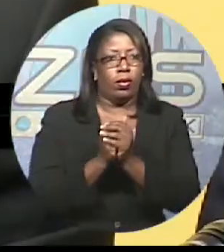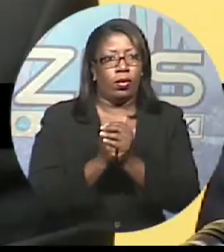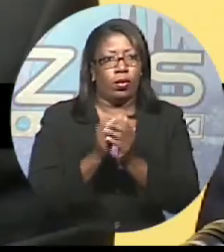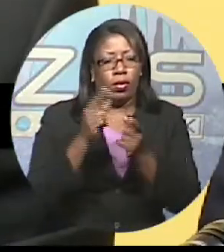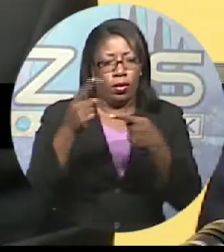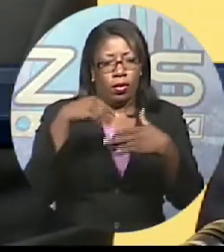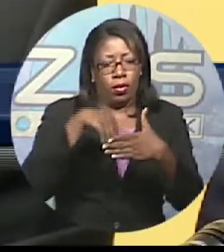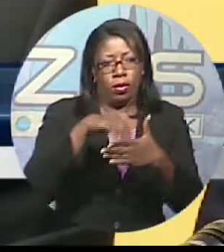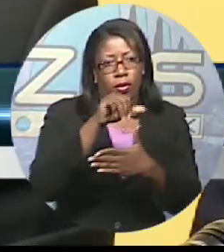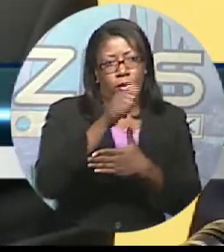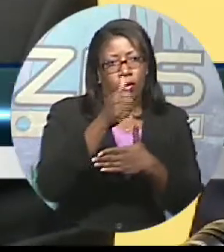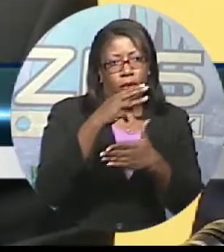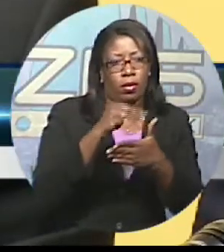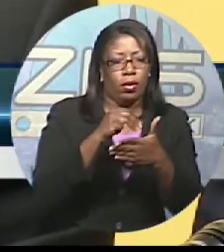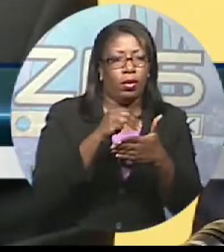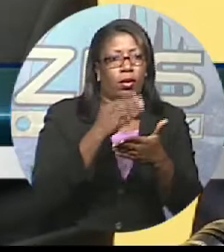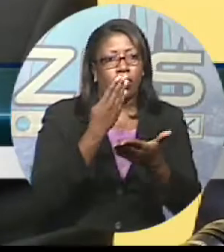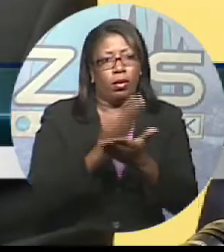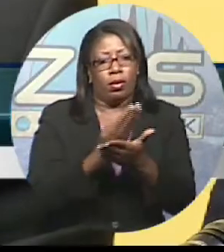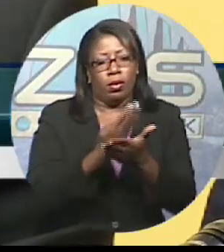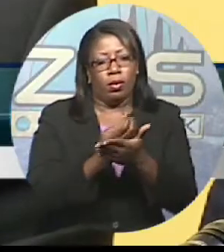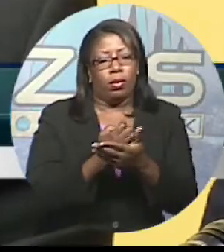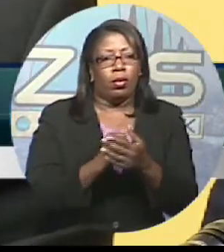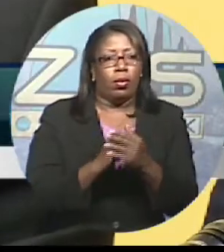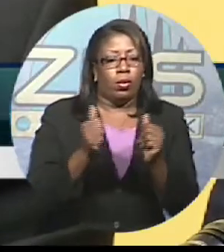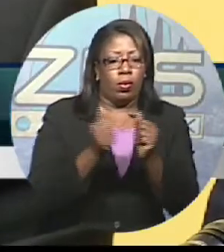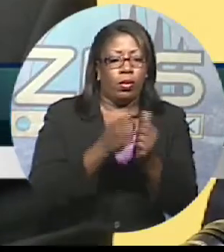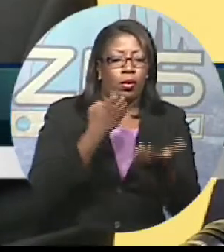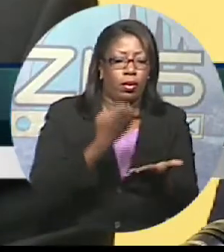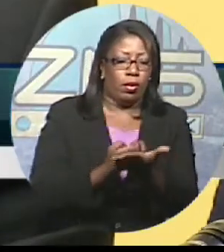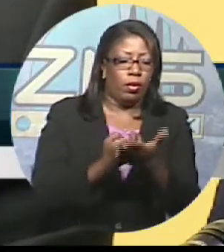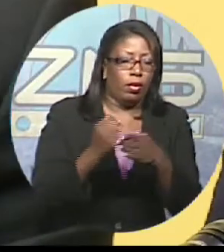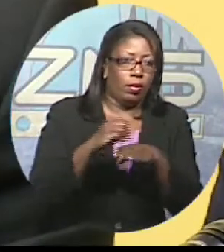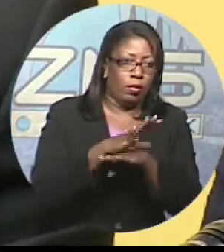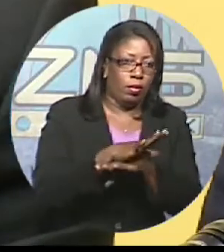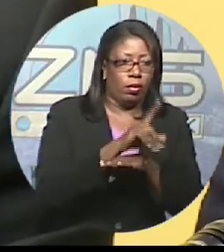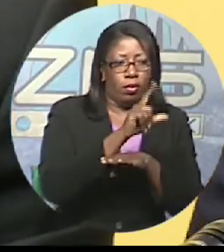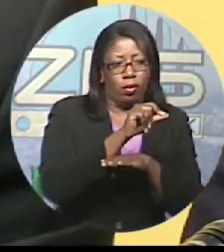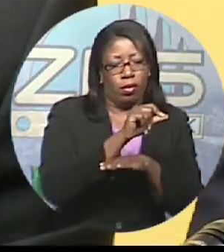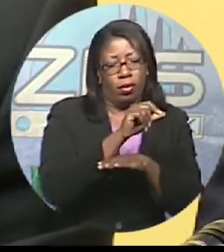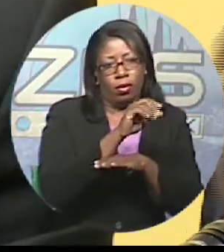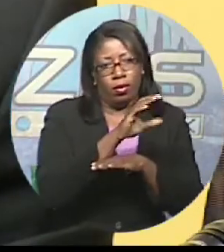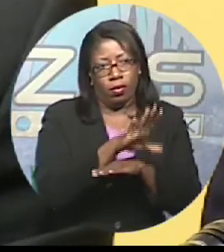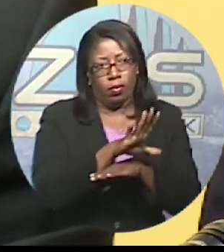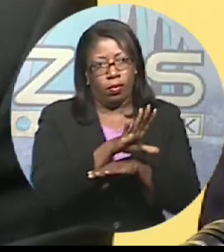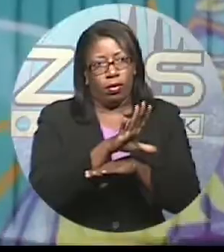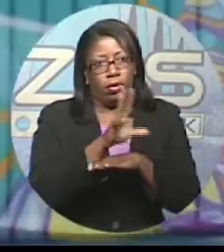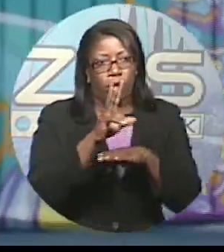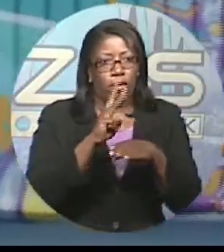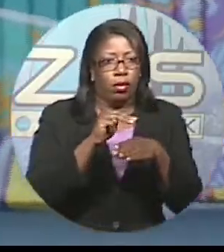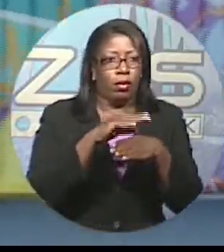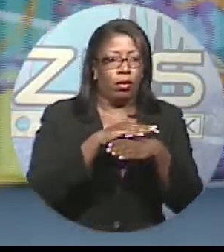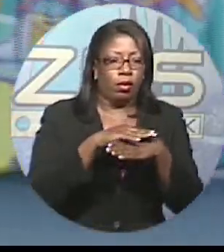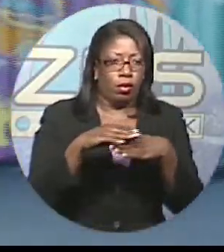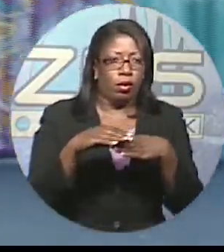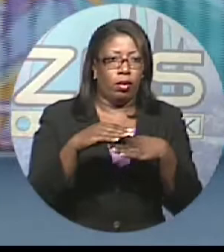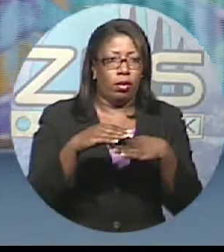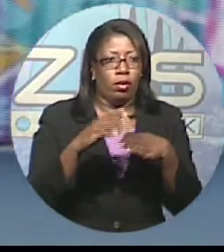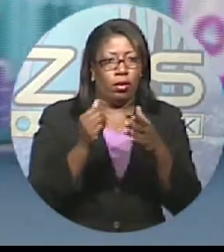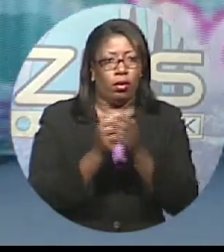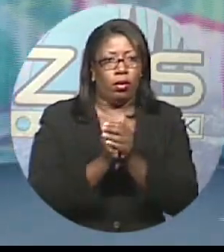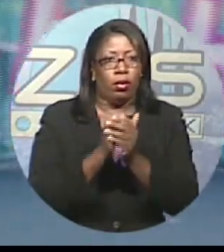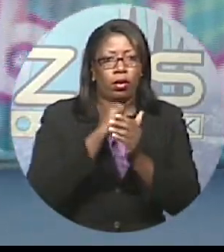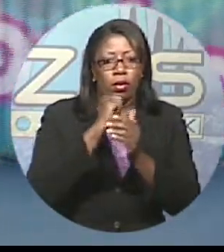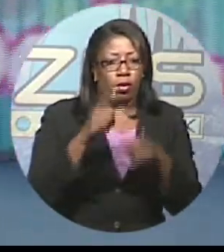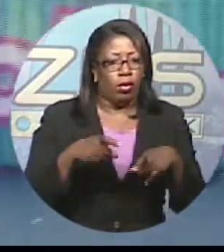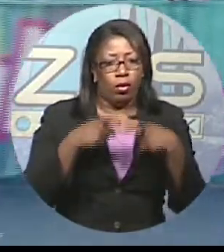these $10 million budgets. With economic impact, it might be at least $20-25 million when you look at the whole package. While he was unable to